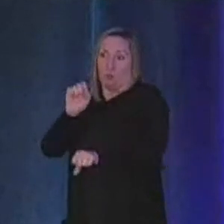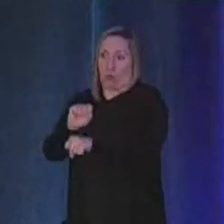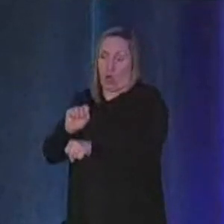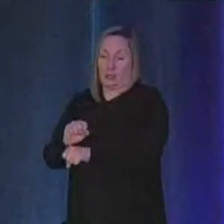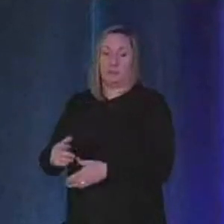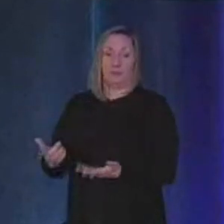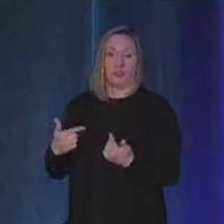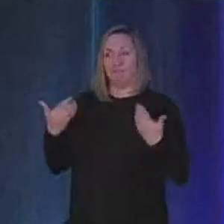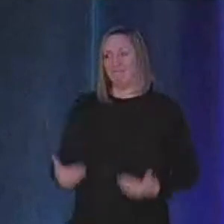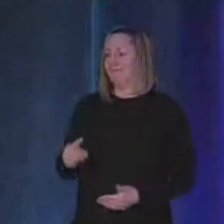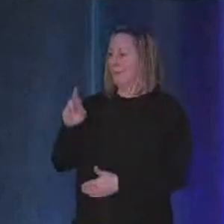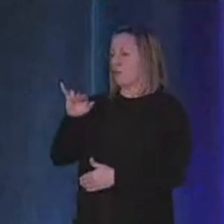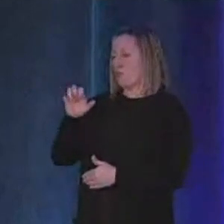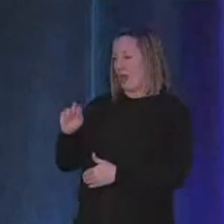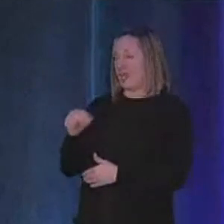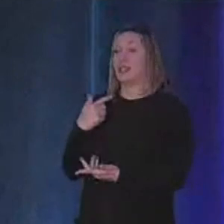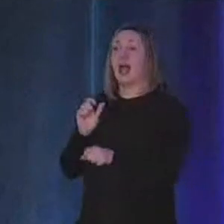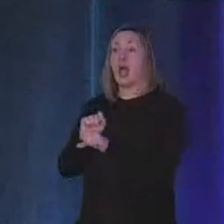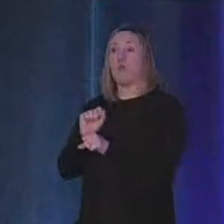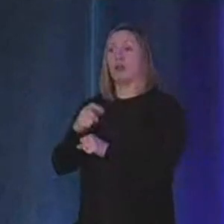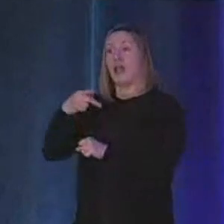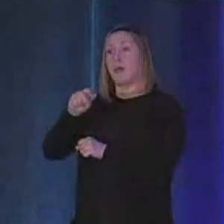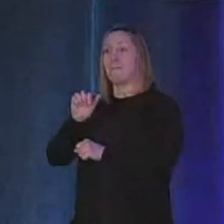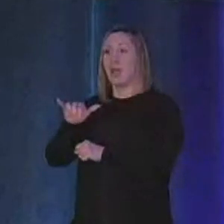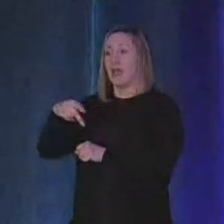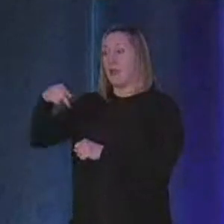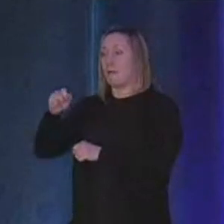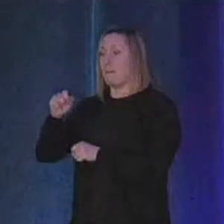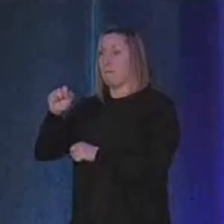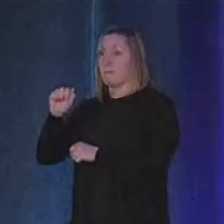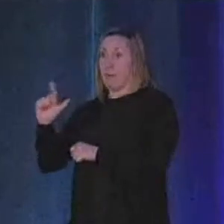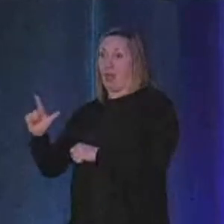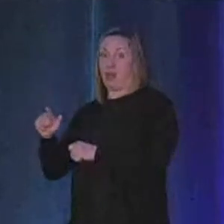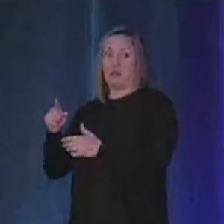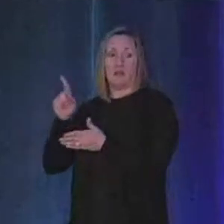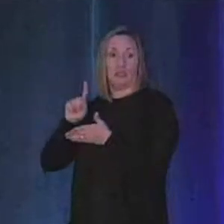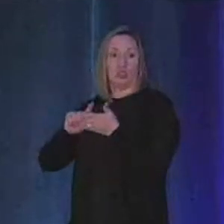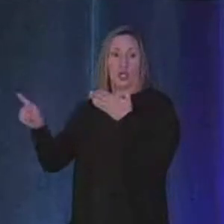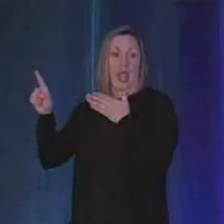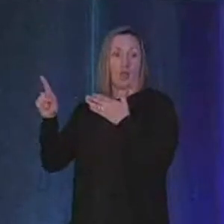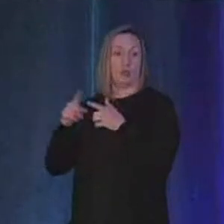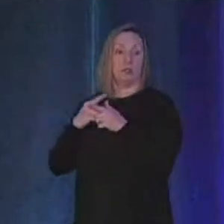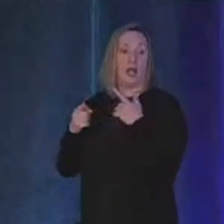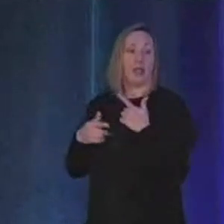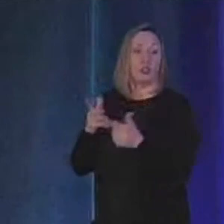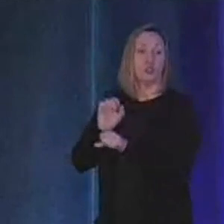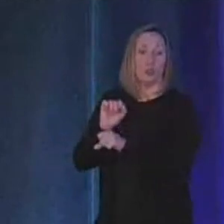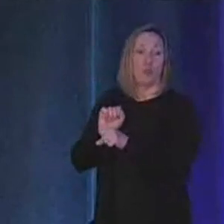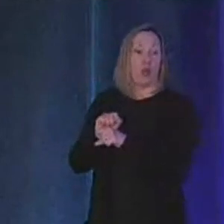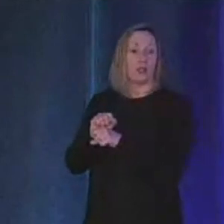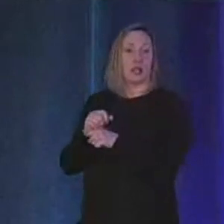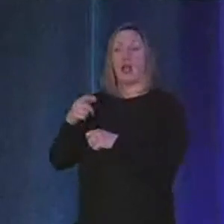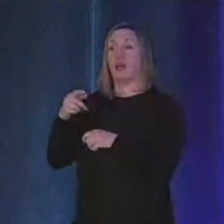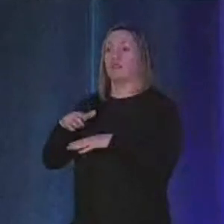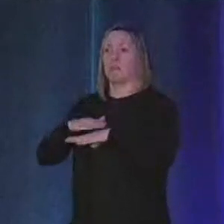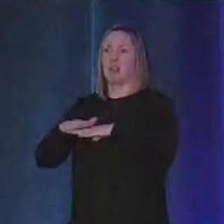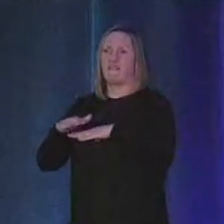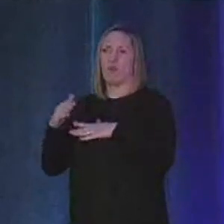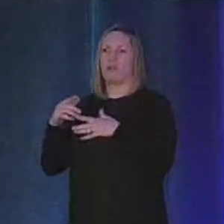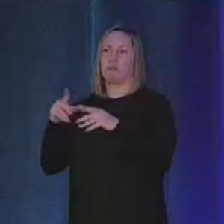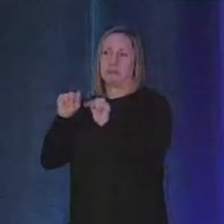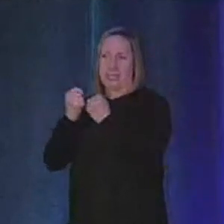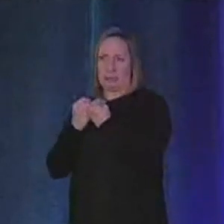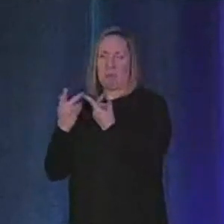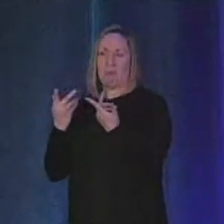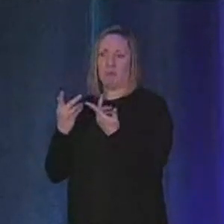So yeah, I'm Ryan. I work on PayPal checkouts, doing some product work and some things on the web platform team. In